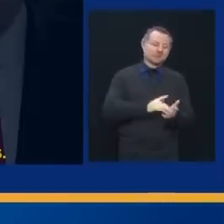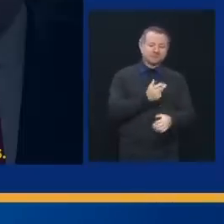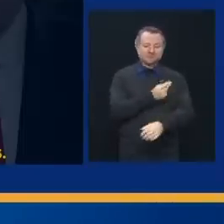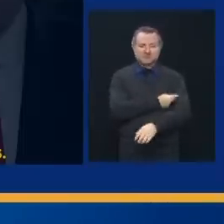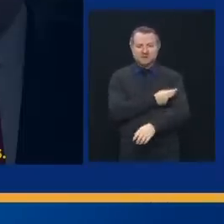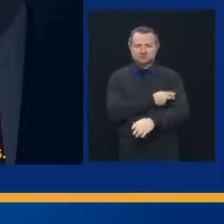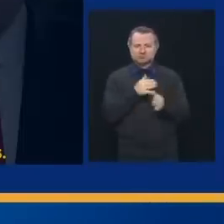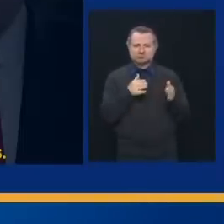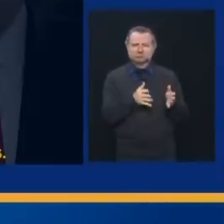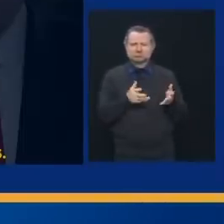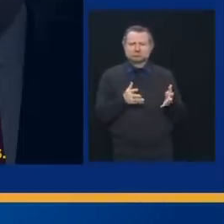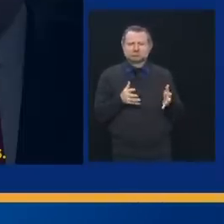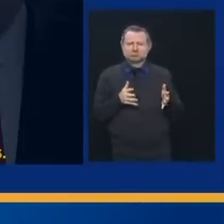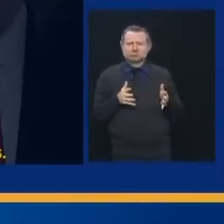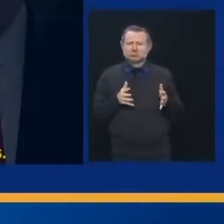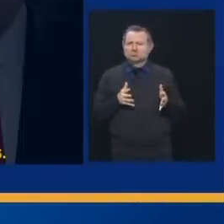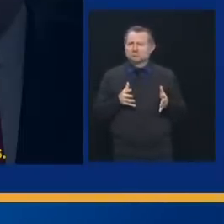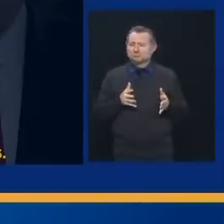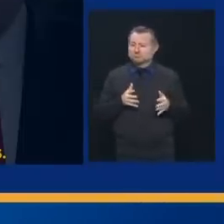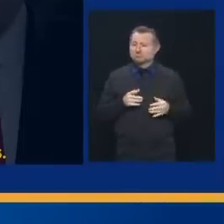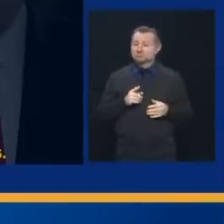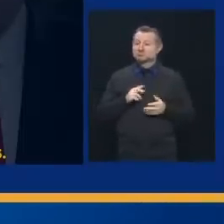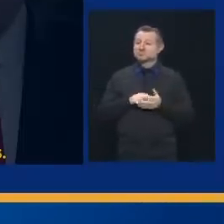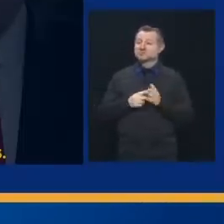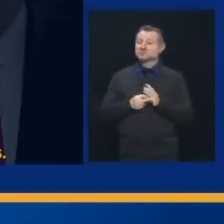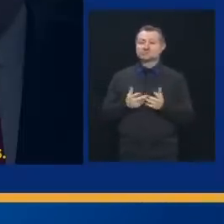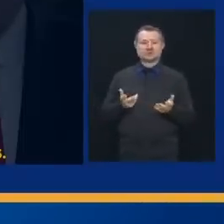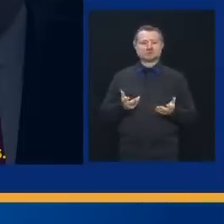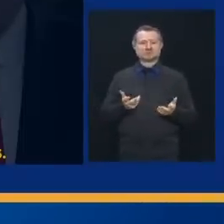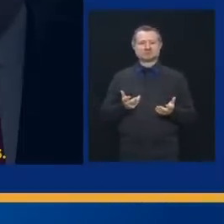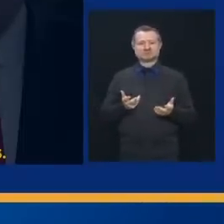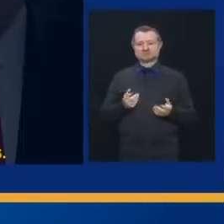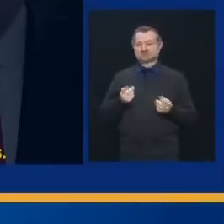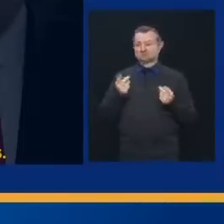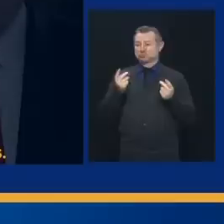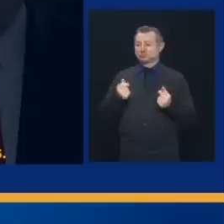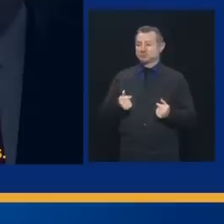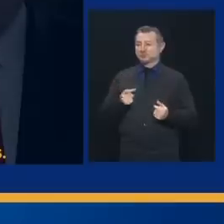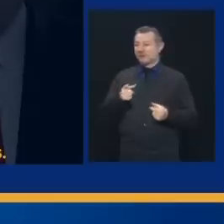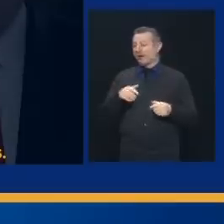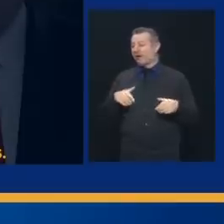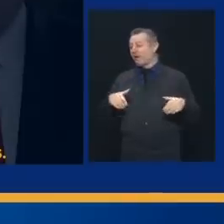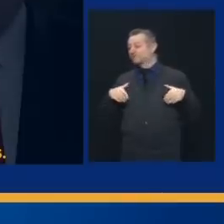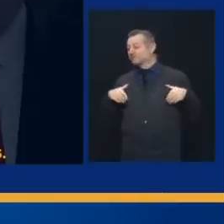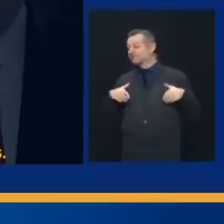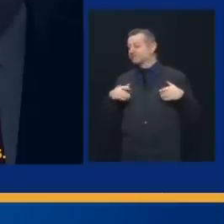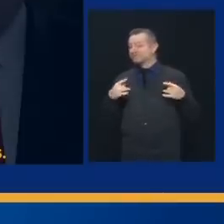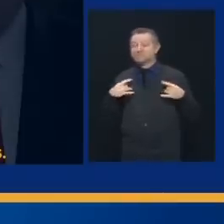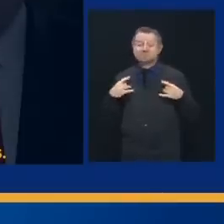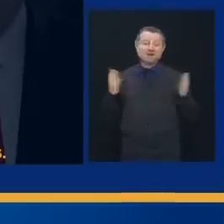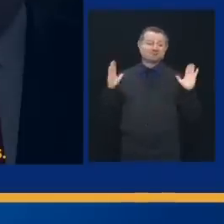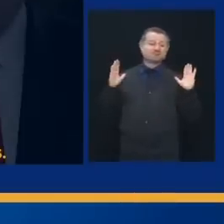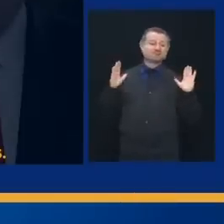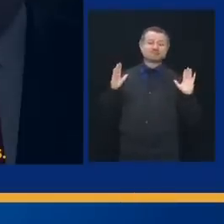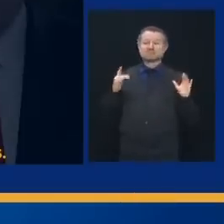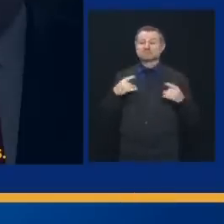in effect, preemptive capitulation. The virus attacks in